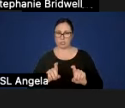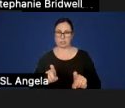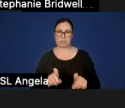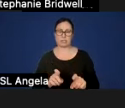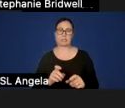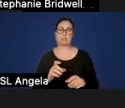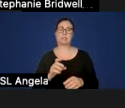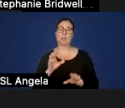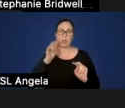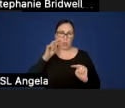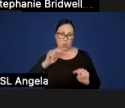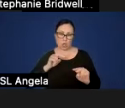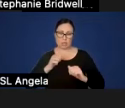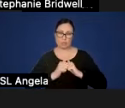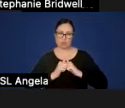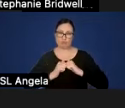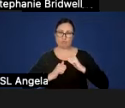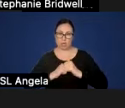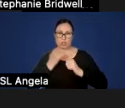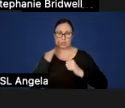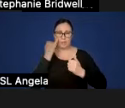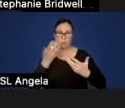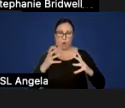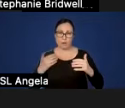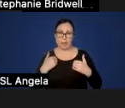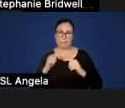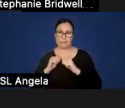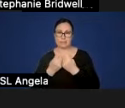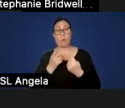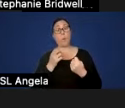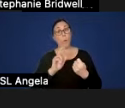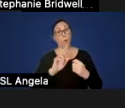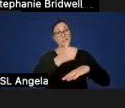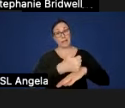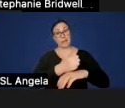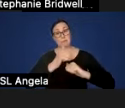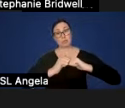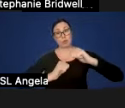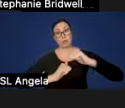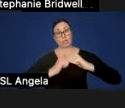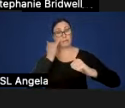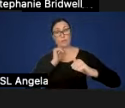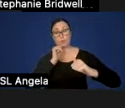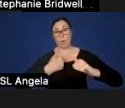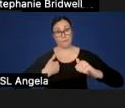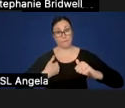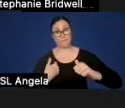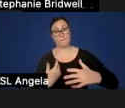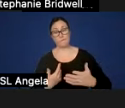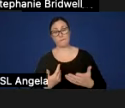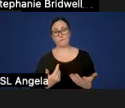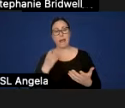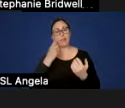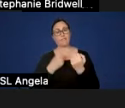structure if you have a team, or look at maybe creating one if you don't. There's so many resources out there. And I think for advocates, it's just